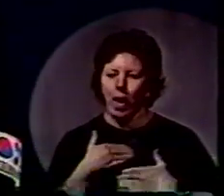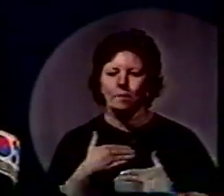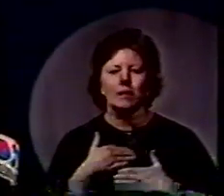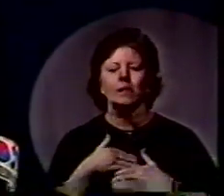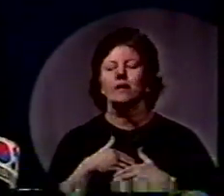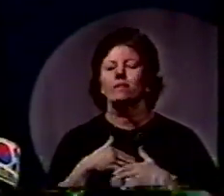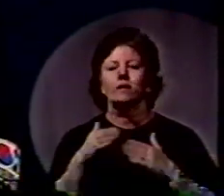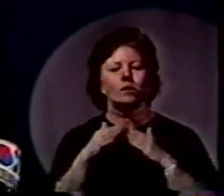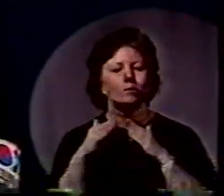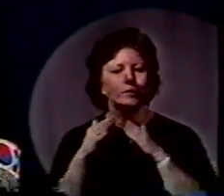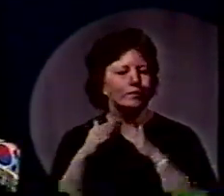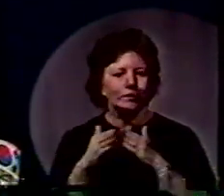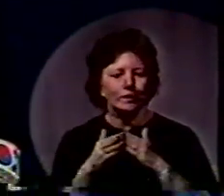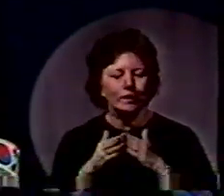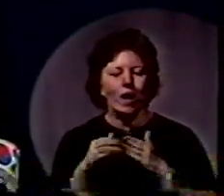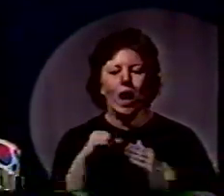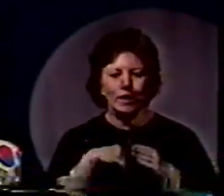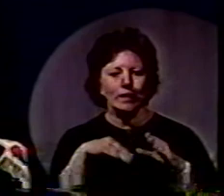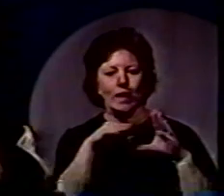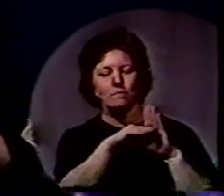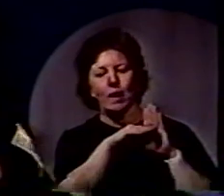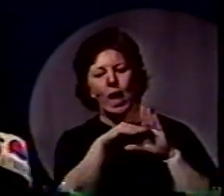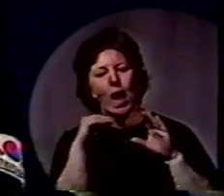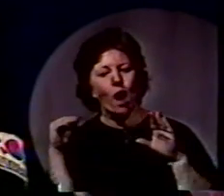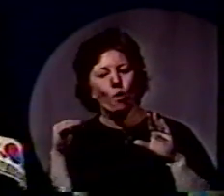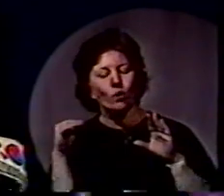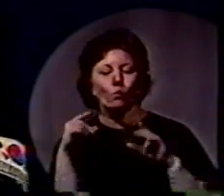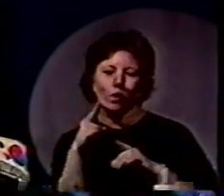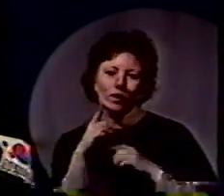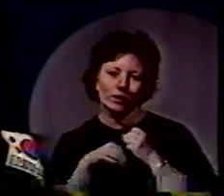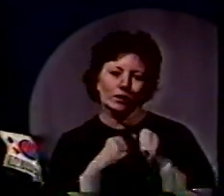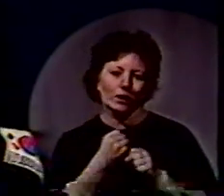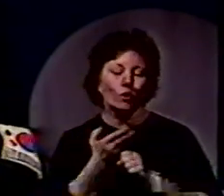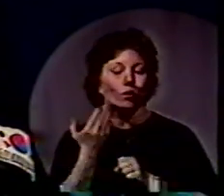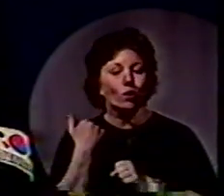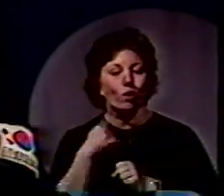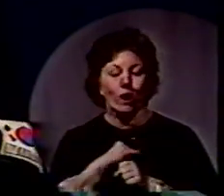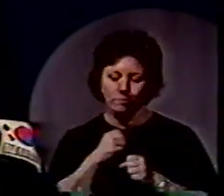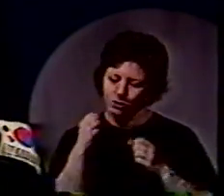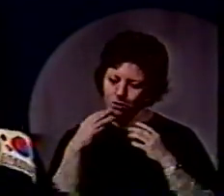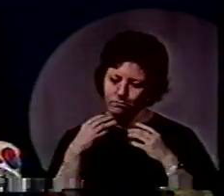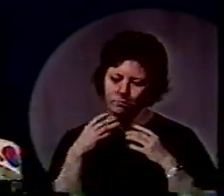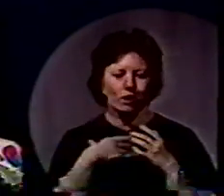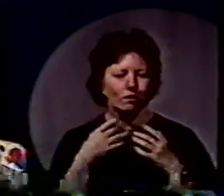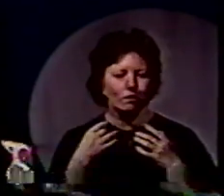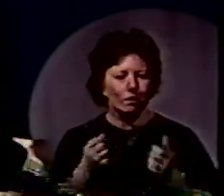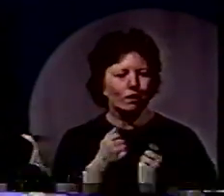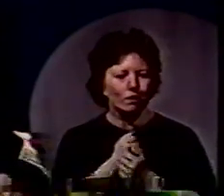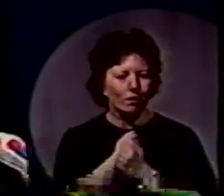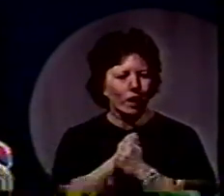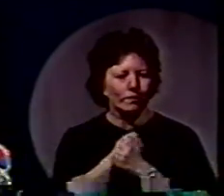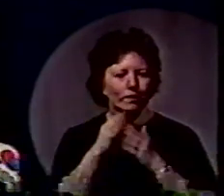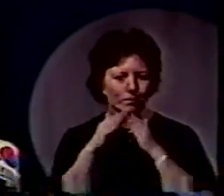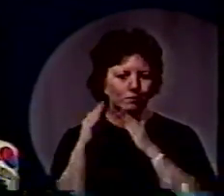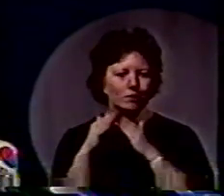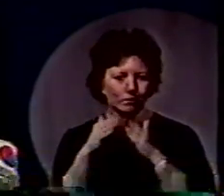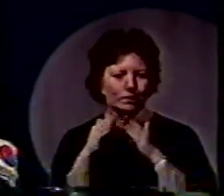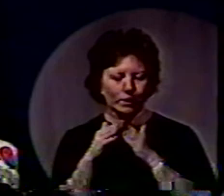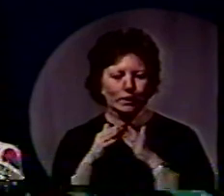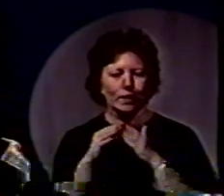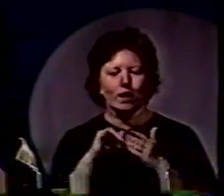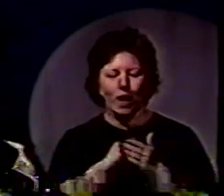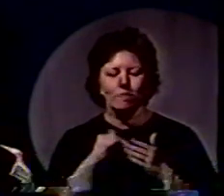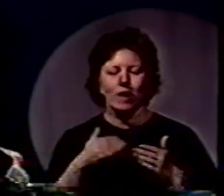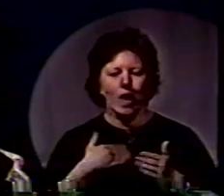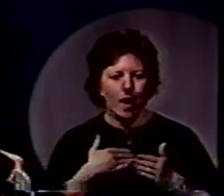ago, and I've just really been impressed by the community and the support that I've got. And I'm really lucky to be able to have an avenue like the